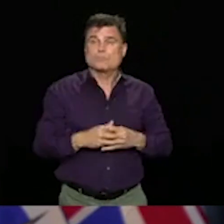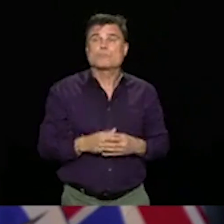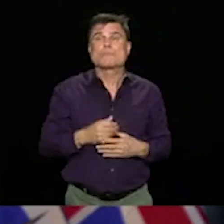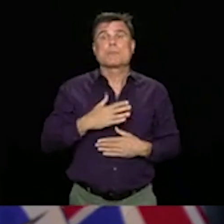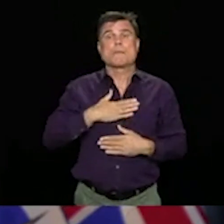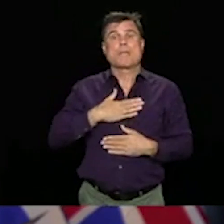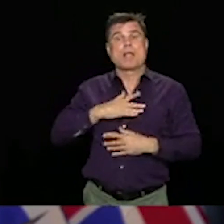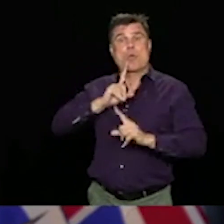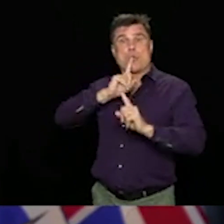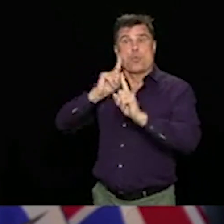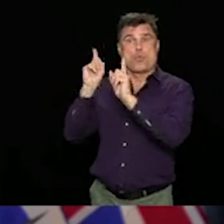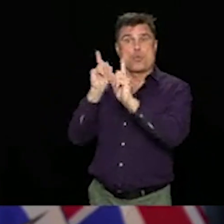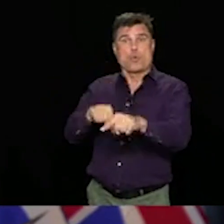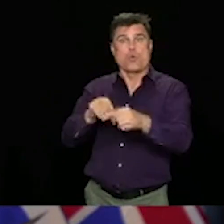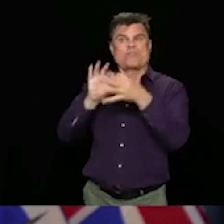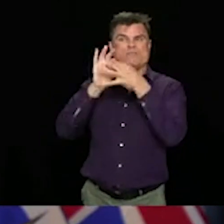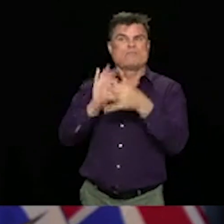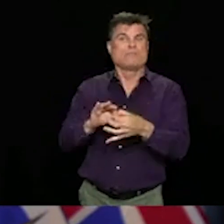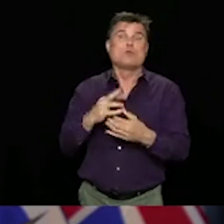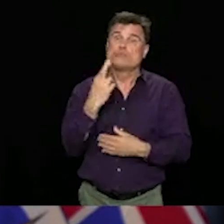around restaurants, including